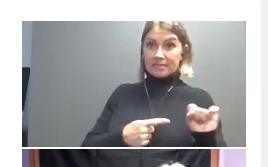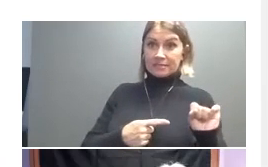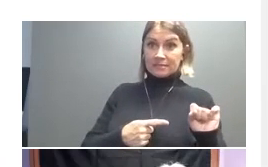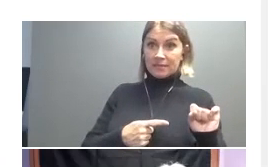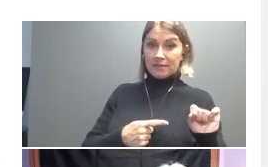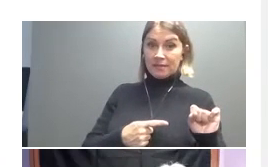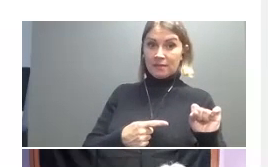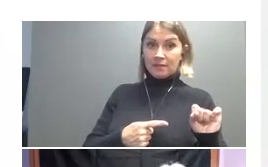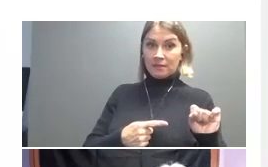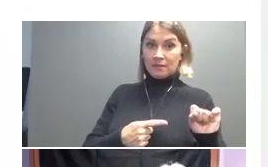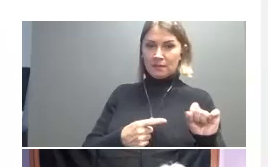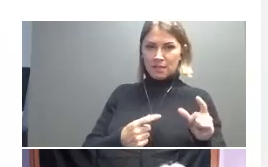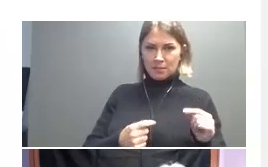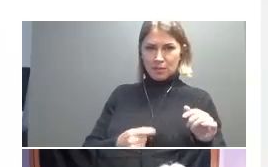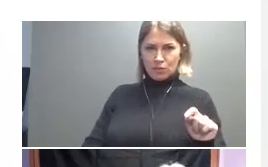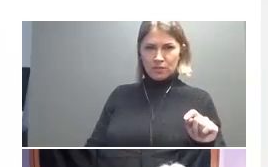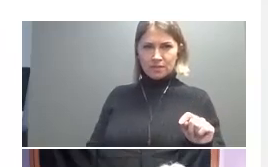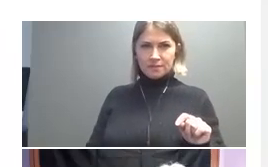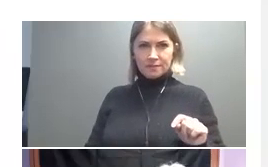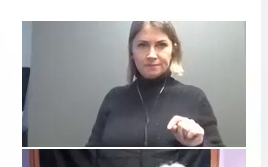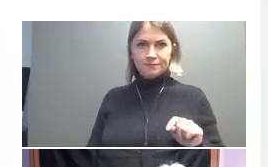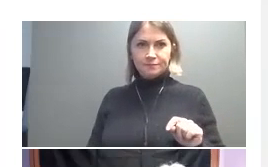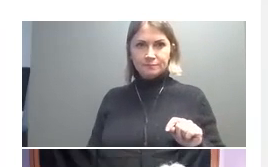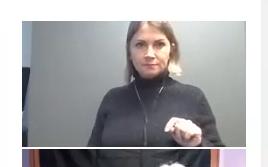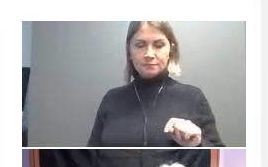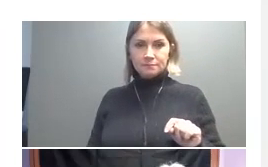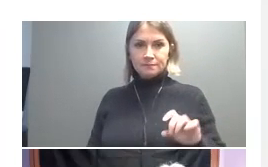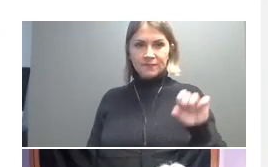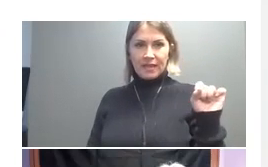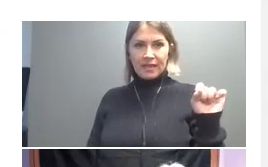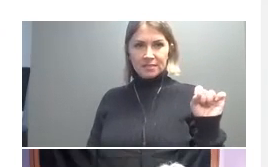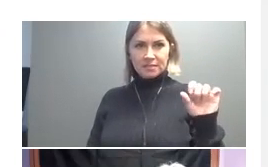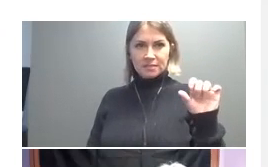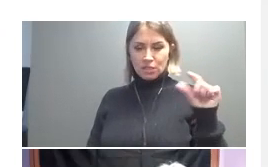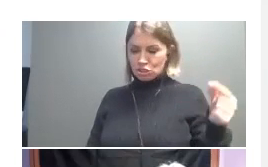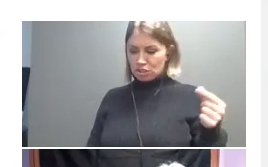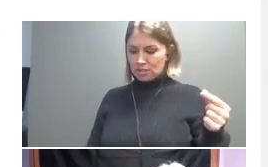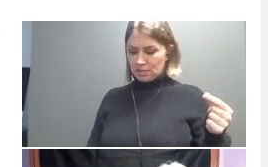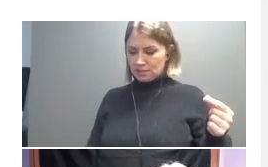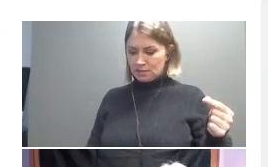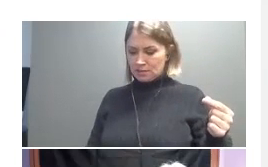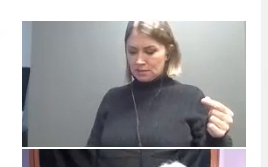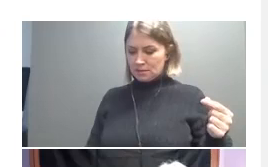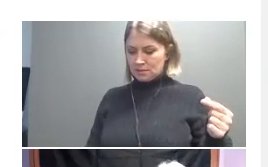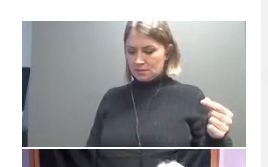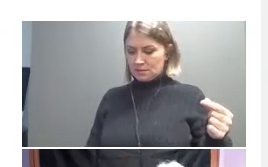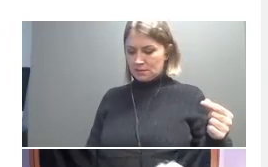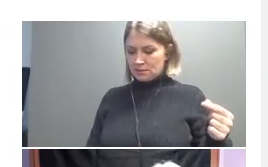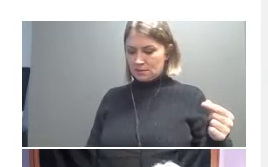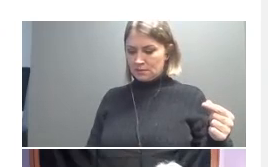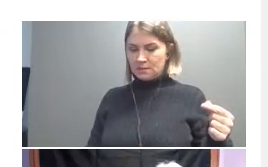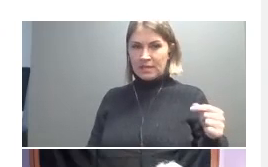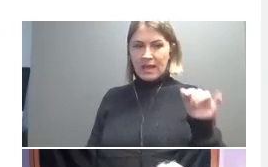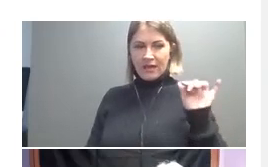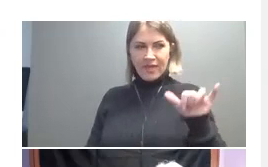me just delete these for the moment. S, G, E and A. So this